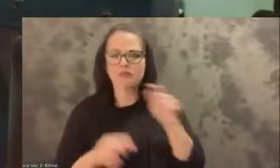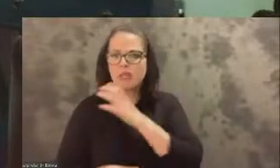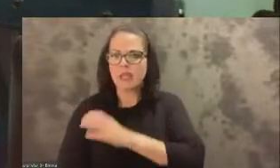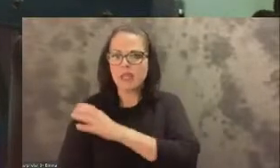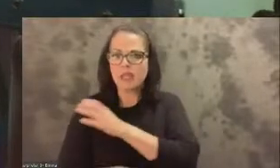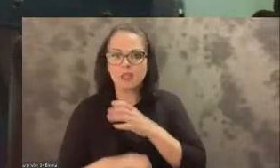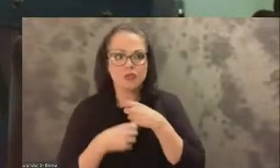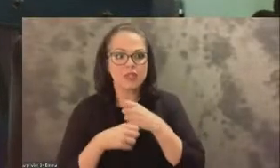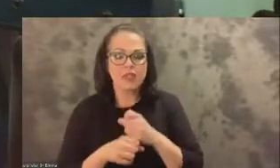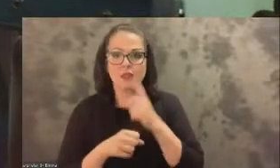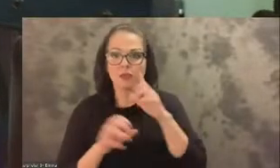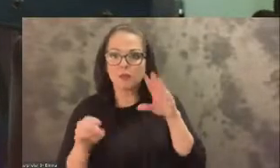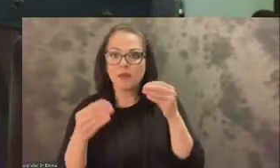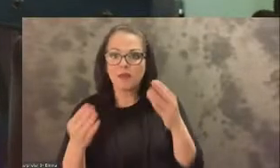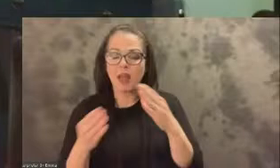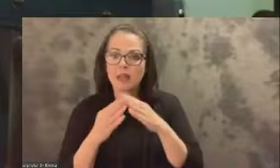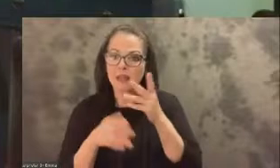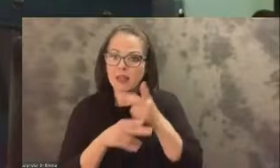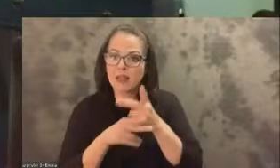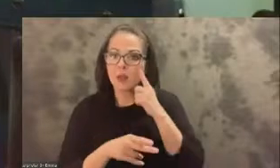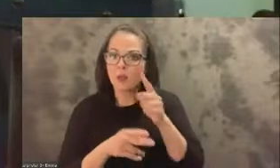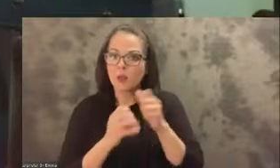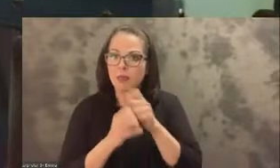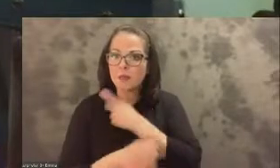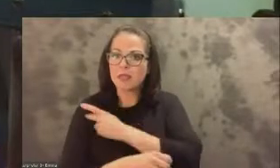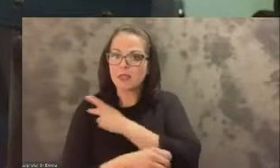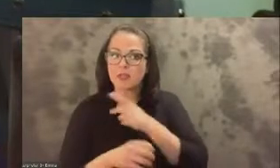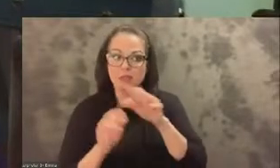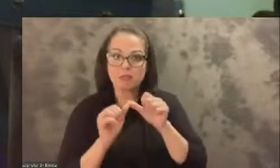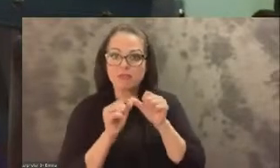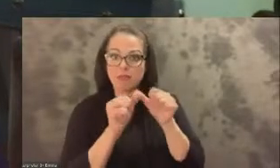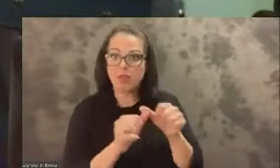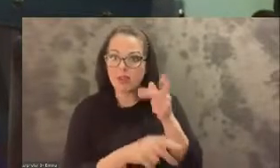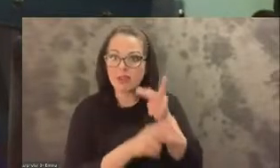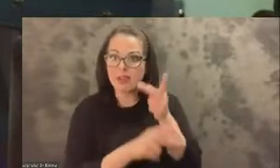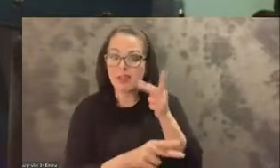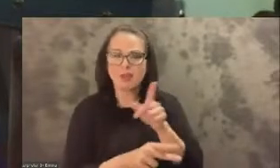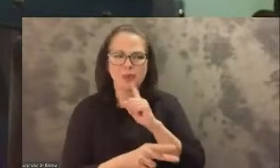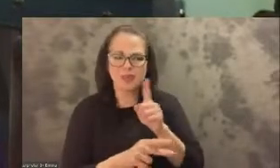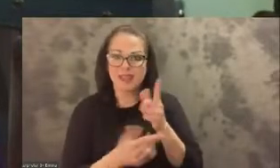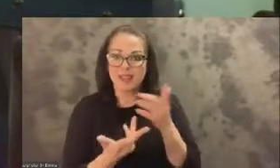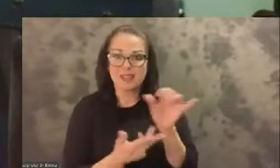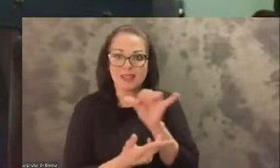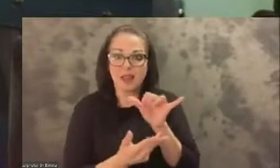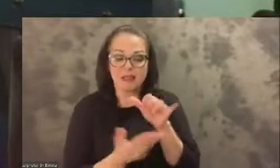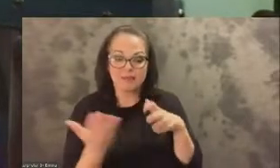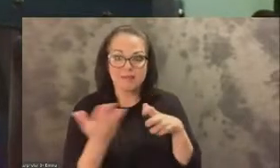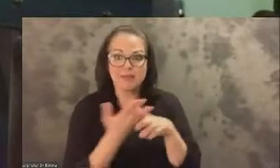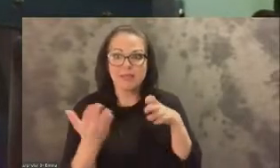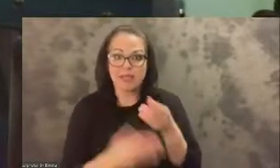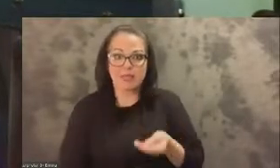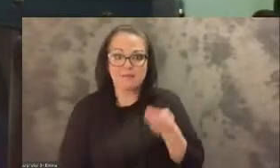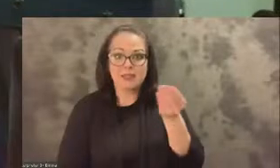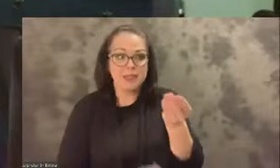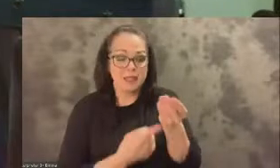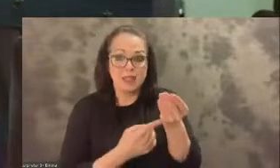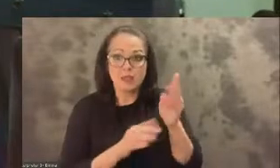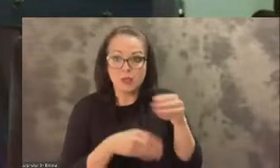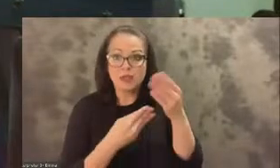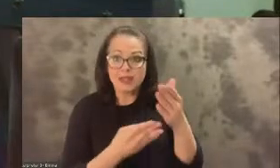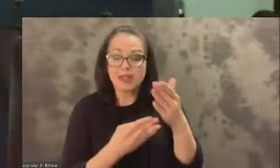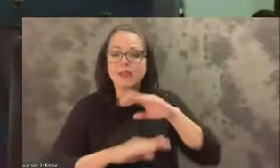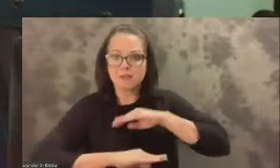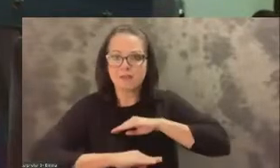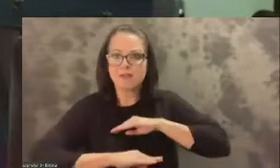provide care for patients with long COVID, almost serves as a ticket to receive that adequate care. So that's why it's